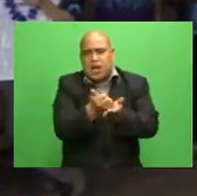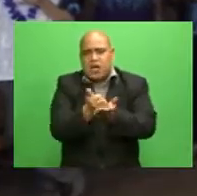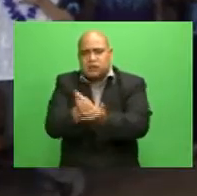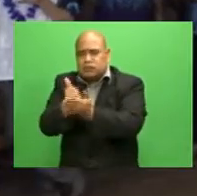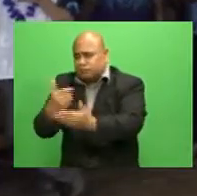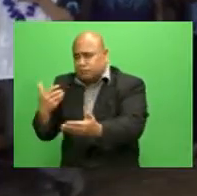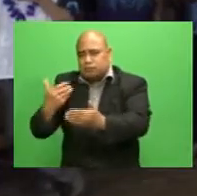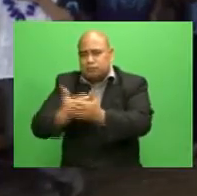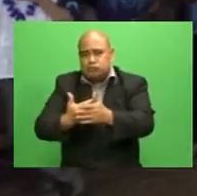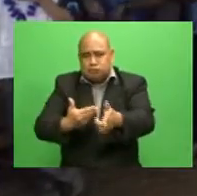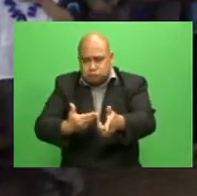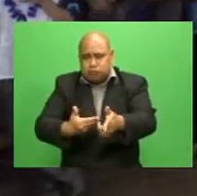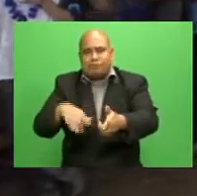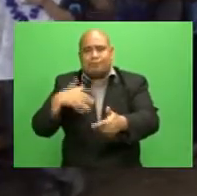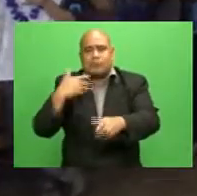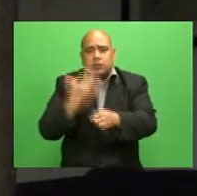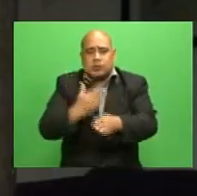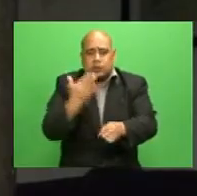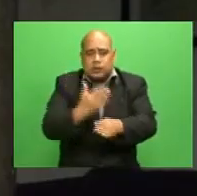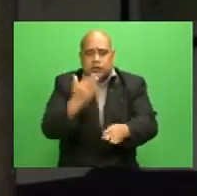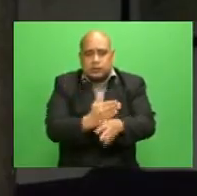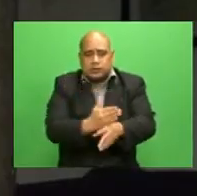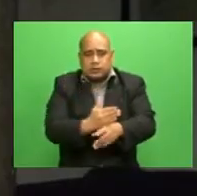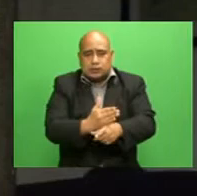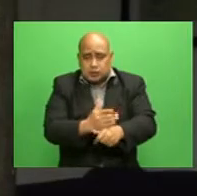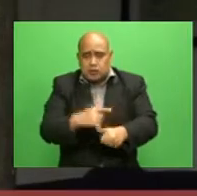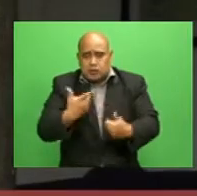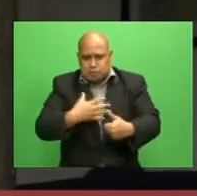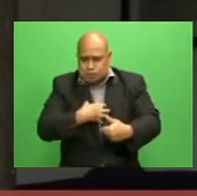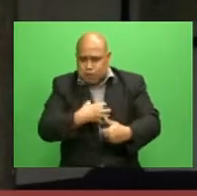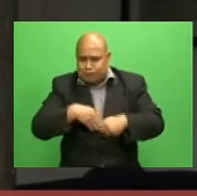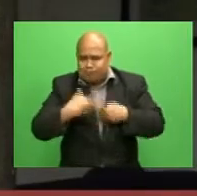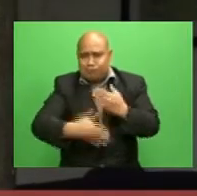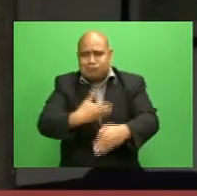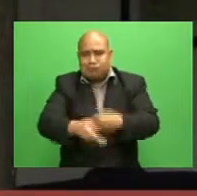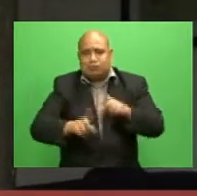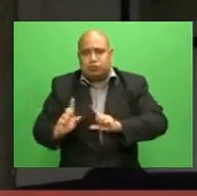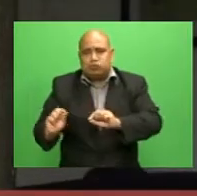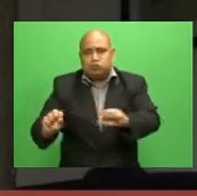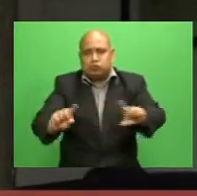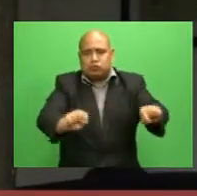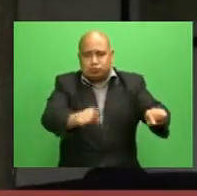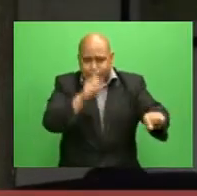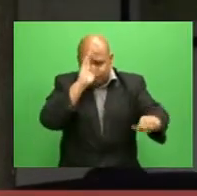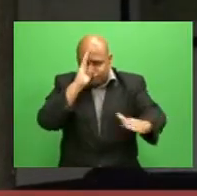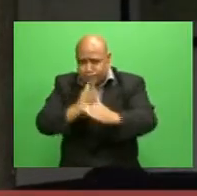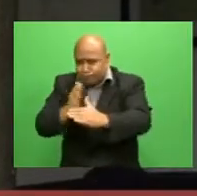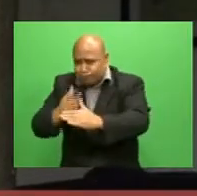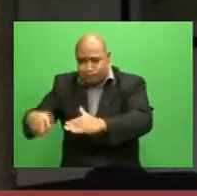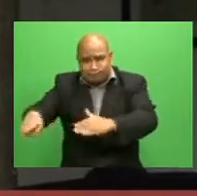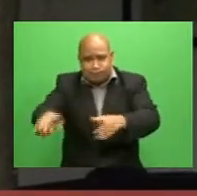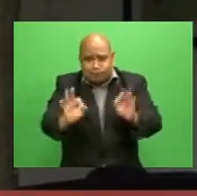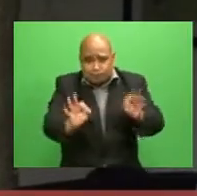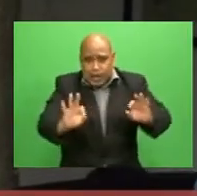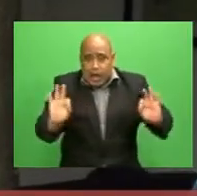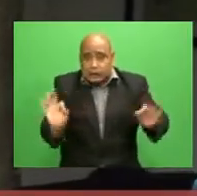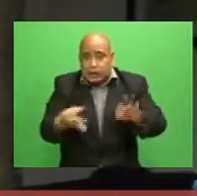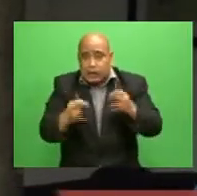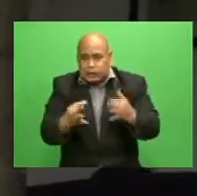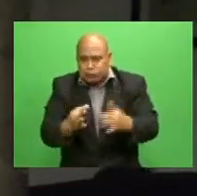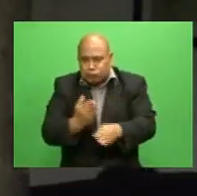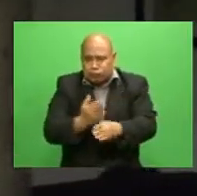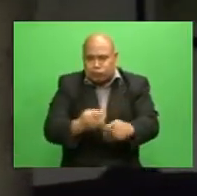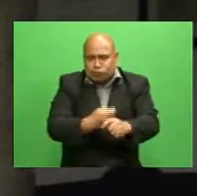is far from over. In the meantime, we're hoping to get some gardening tools to assist people to start gardens, small gardens in their